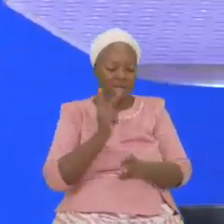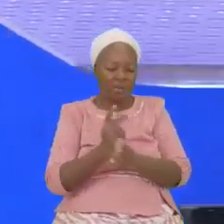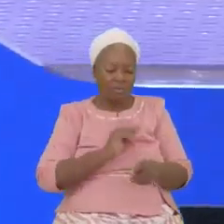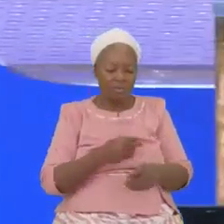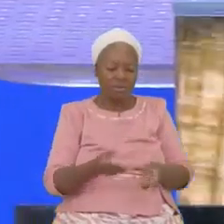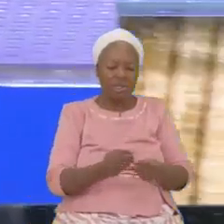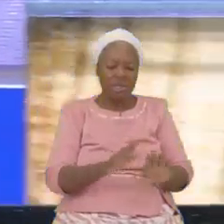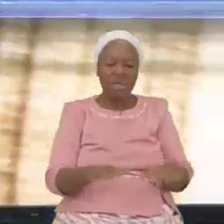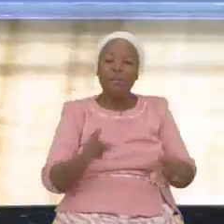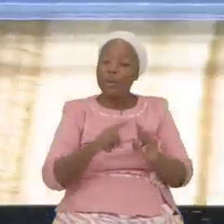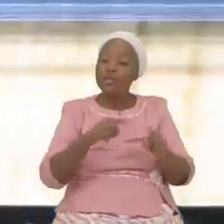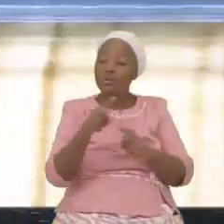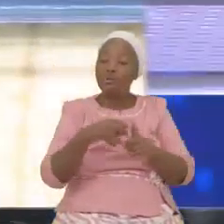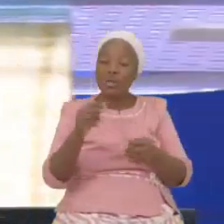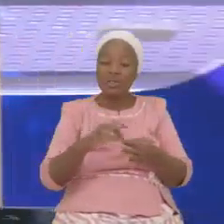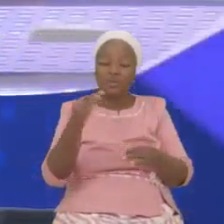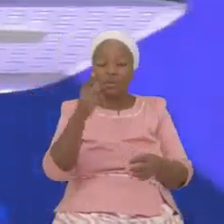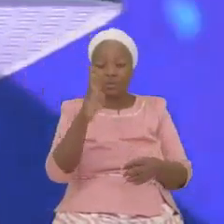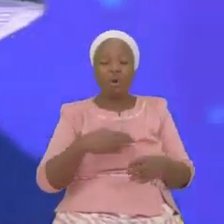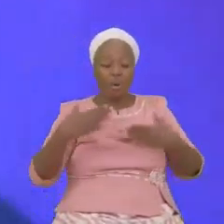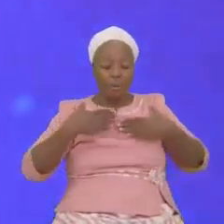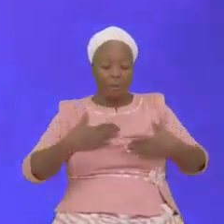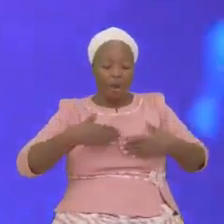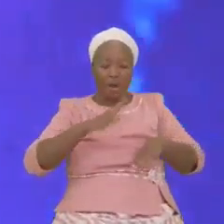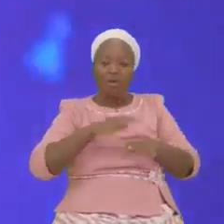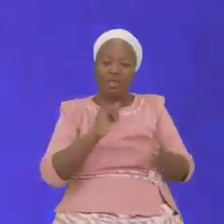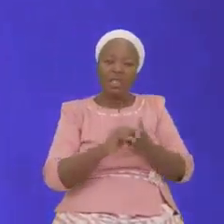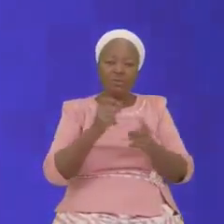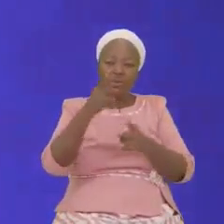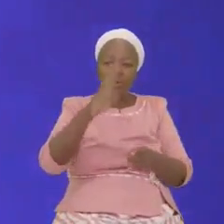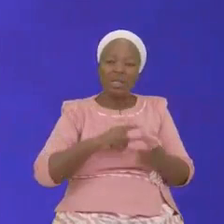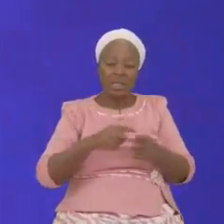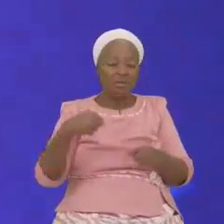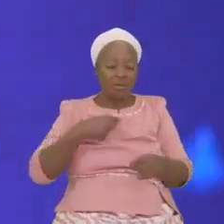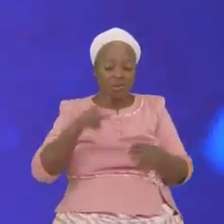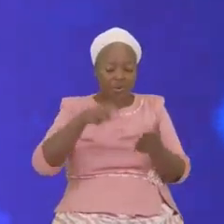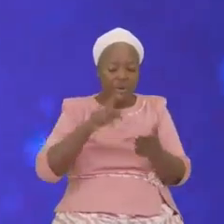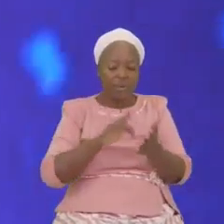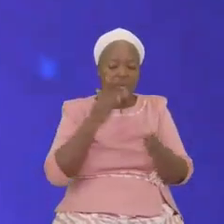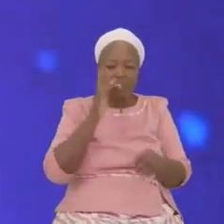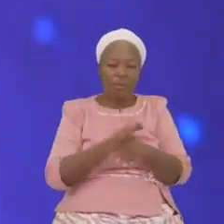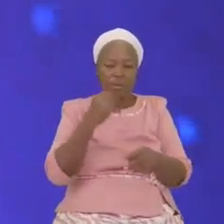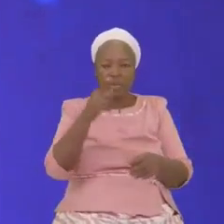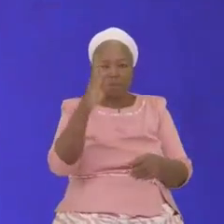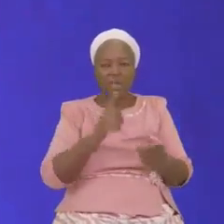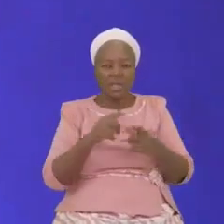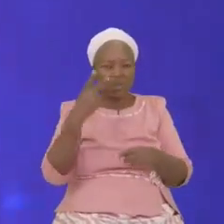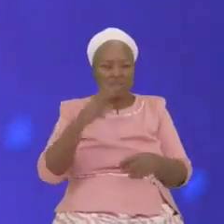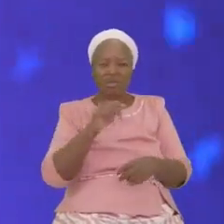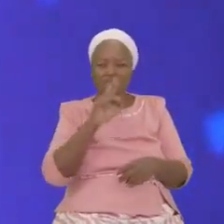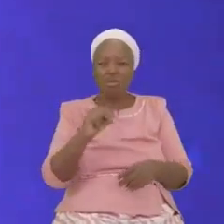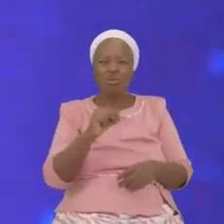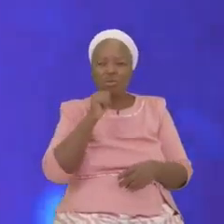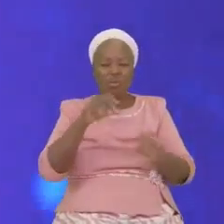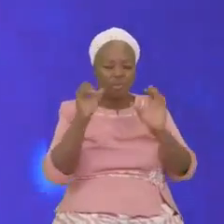when the spirit of God breathes upon that word of God, and we read the promise of God, and we see no impossibility,